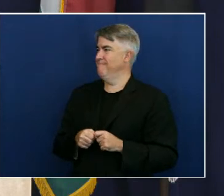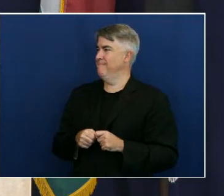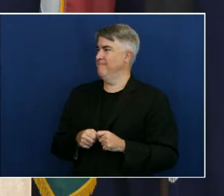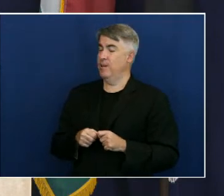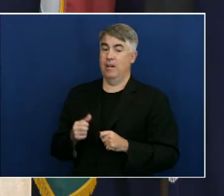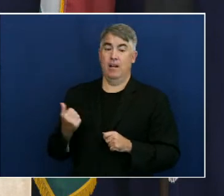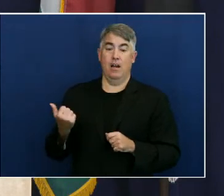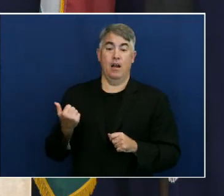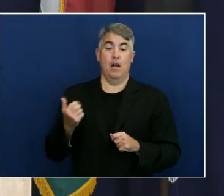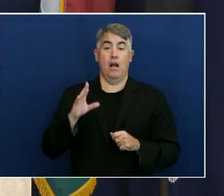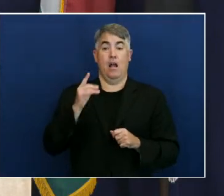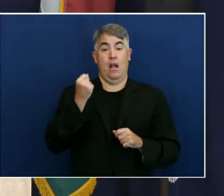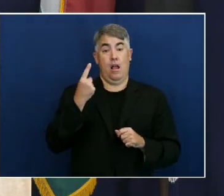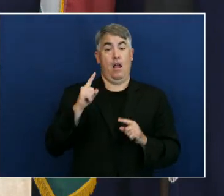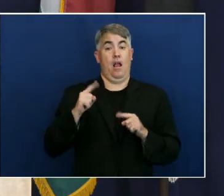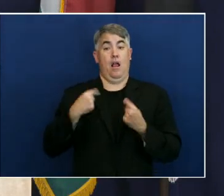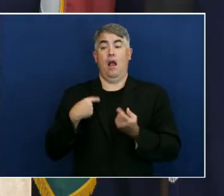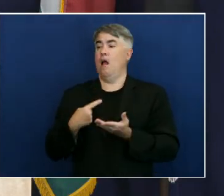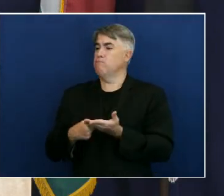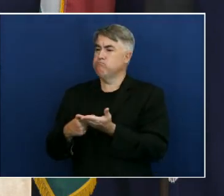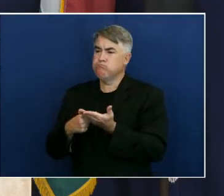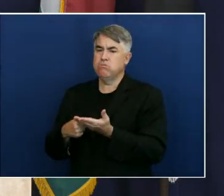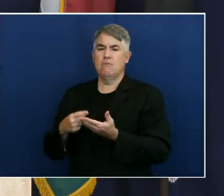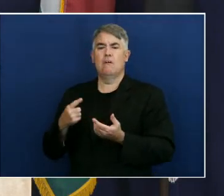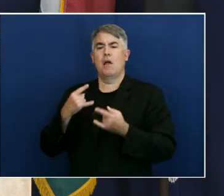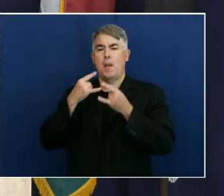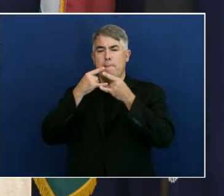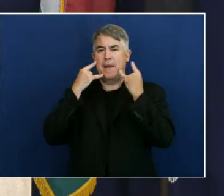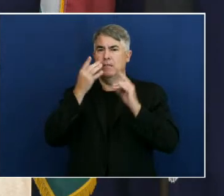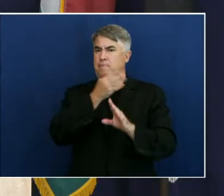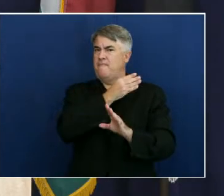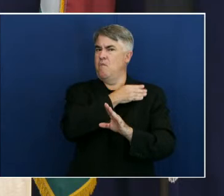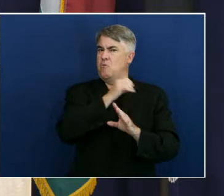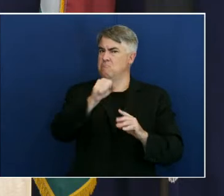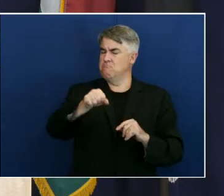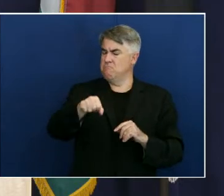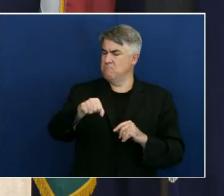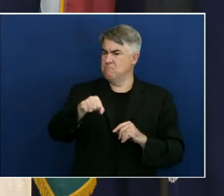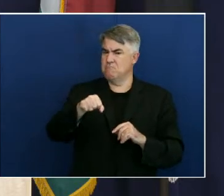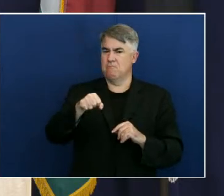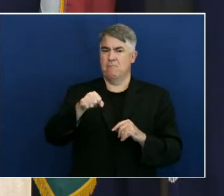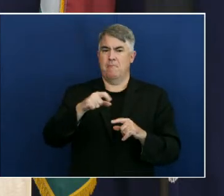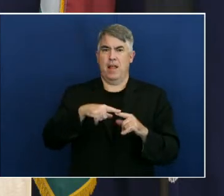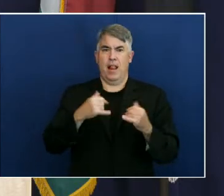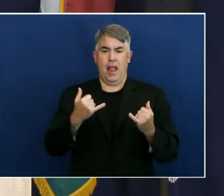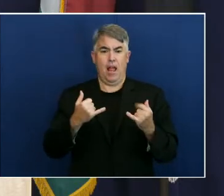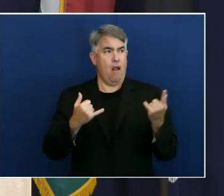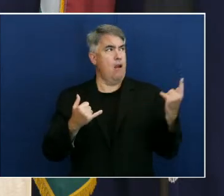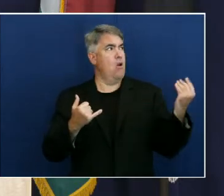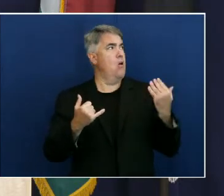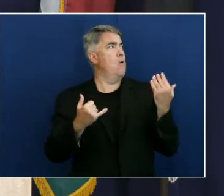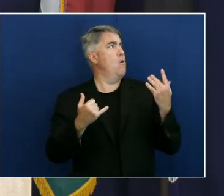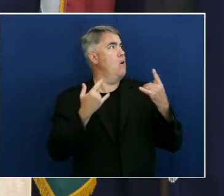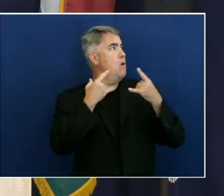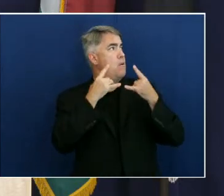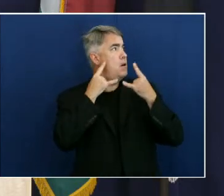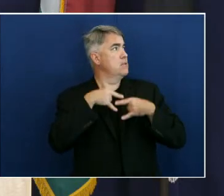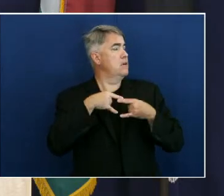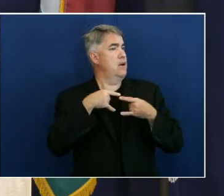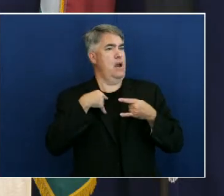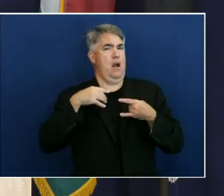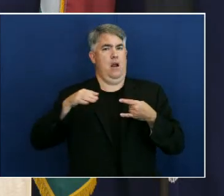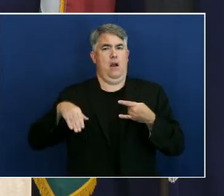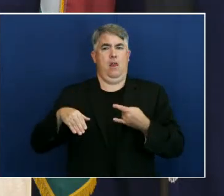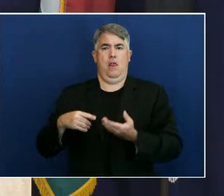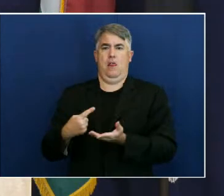We've had a lot of discussions about masks, but this was a new revelation, at least for me. And I've